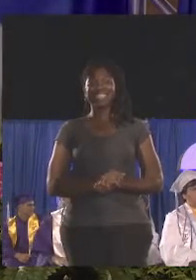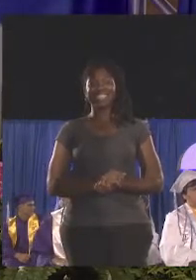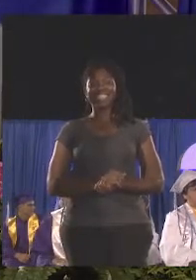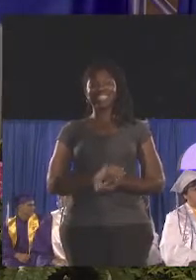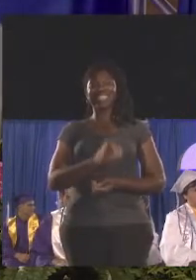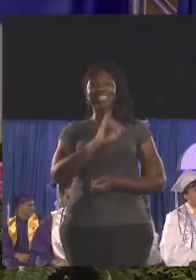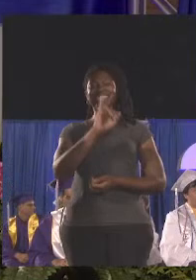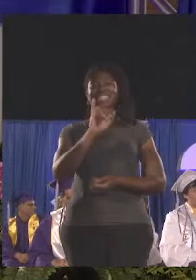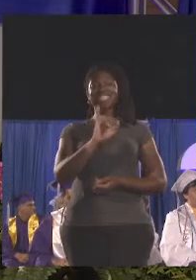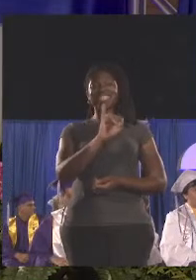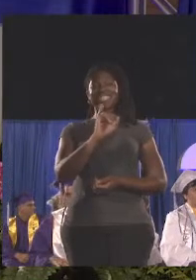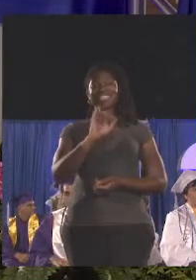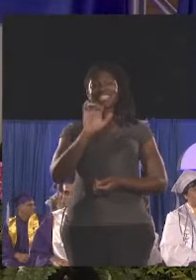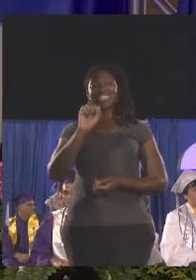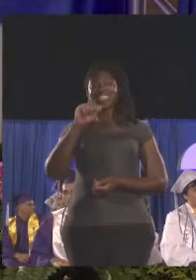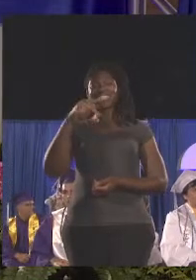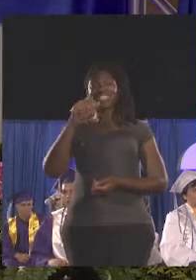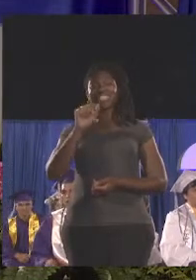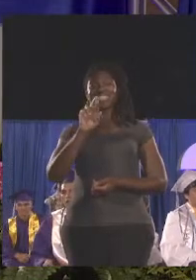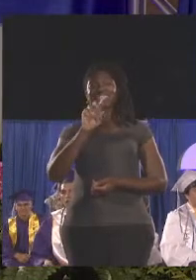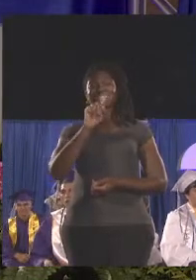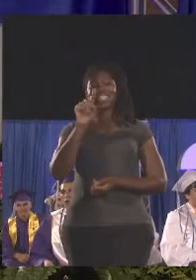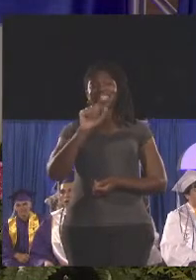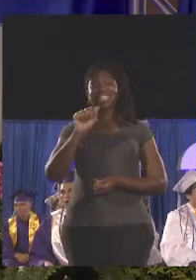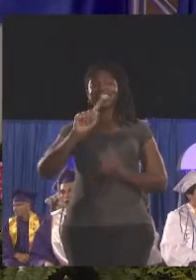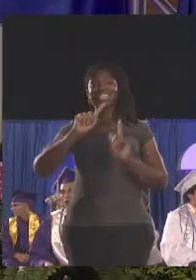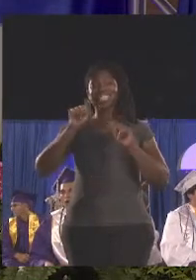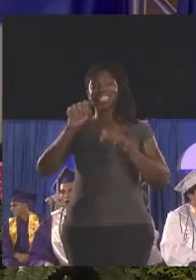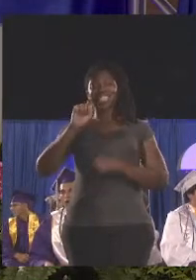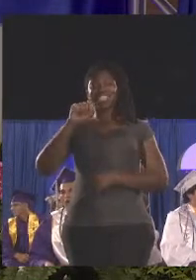Ignacio R. Esparza, St. Phillips College.